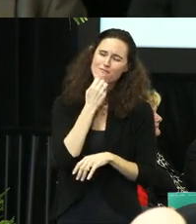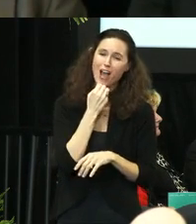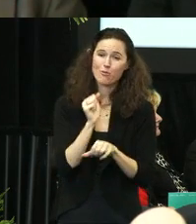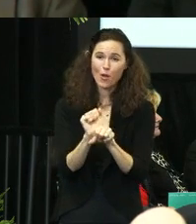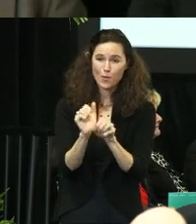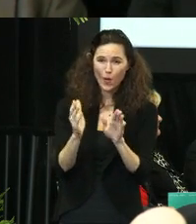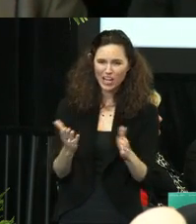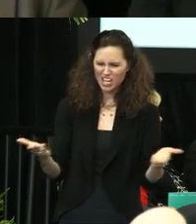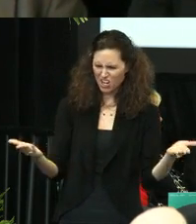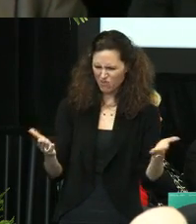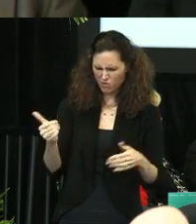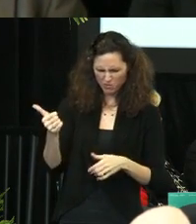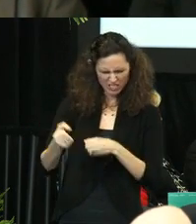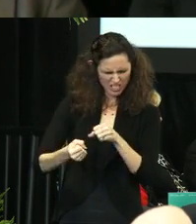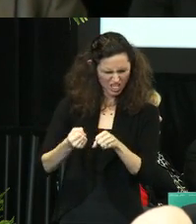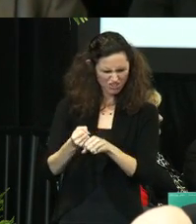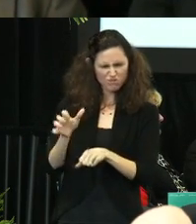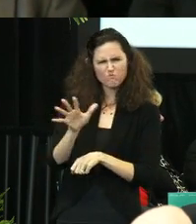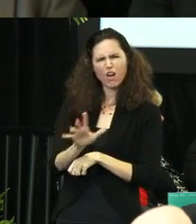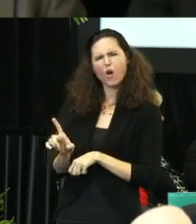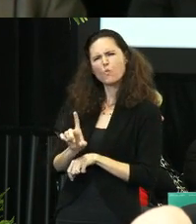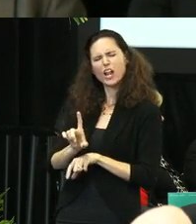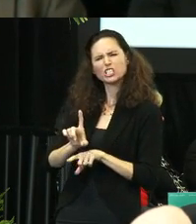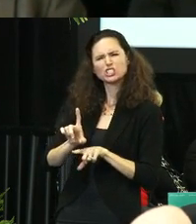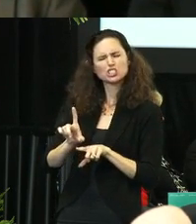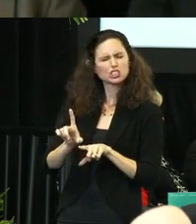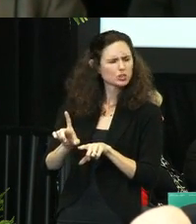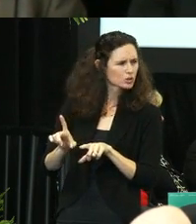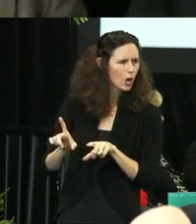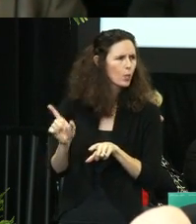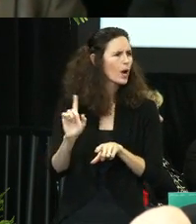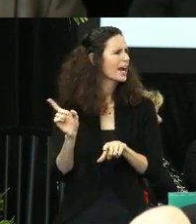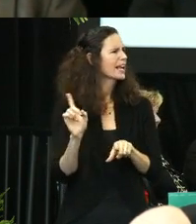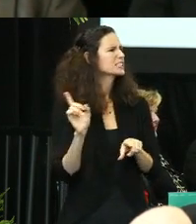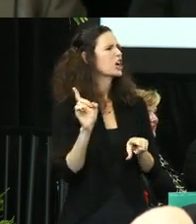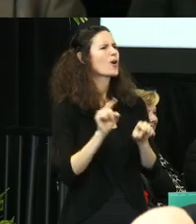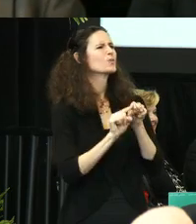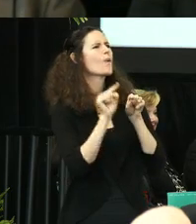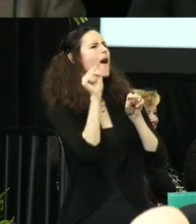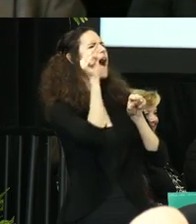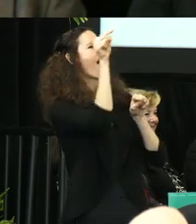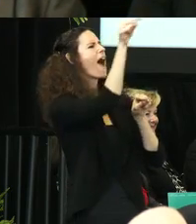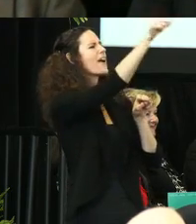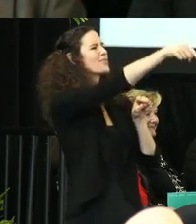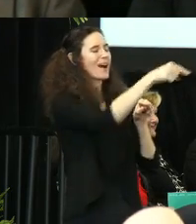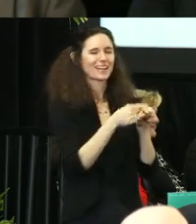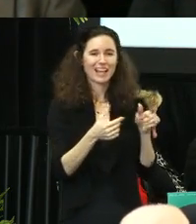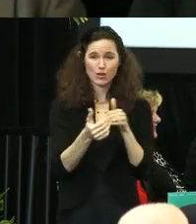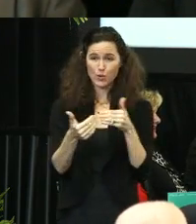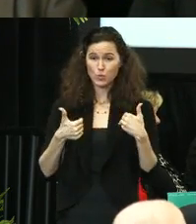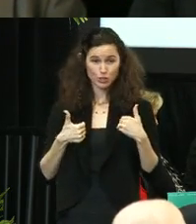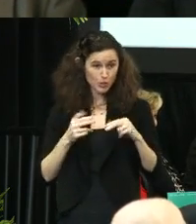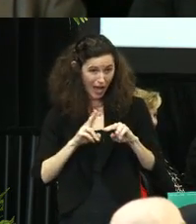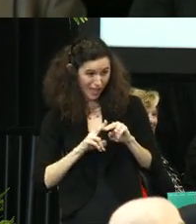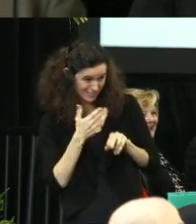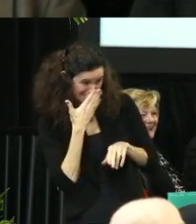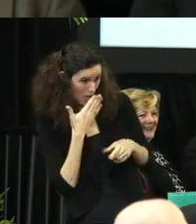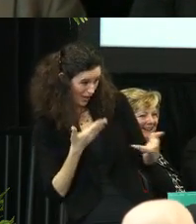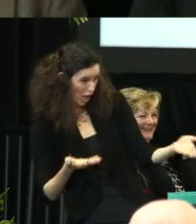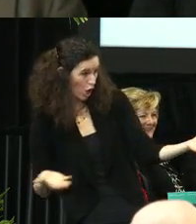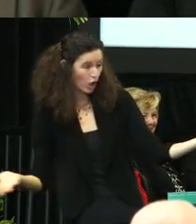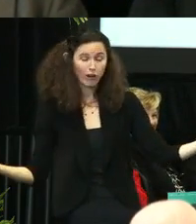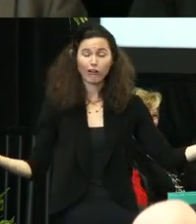10 years, perhaps a little longer. Where did you go, Stephen? Way in the back. There are seats up here for the...